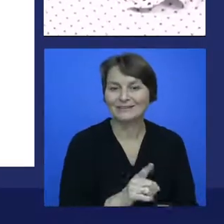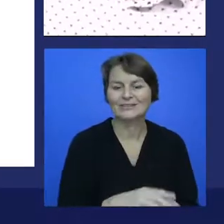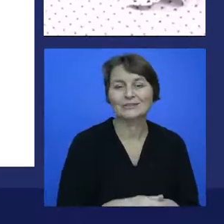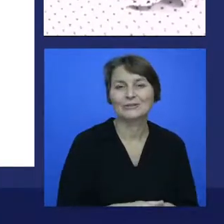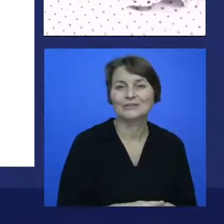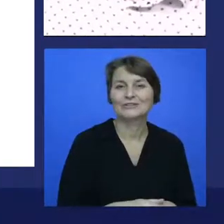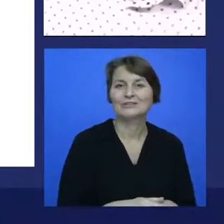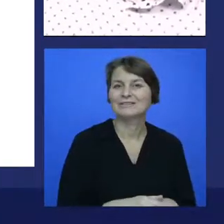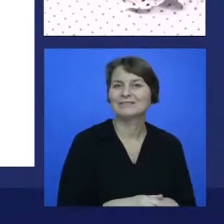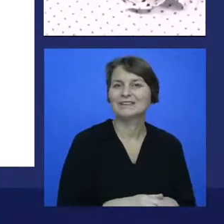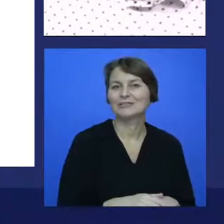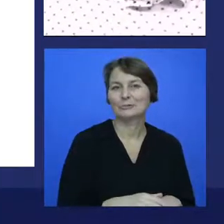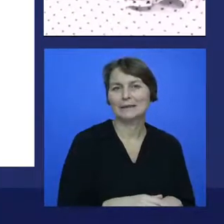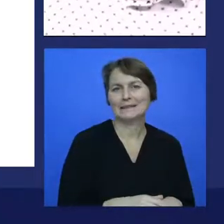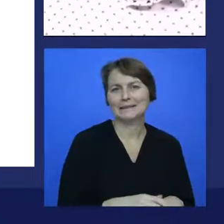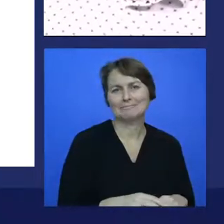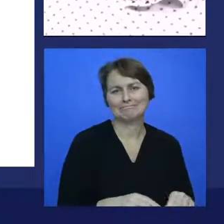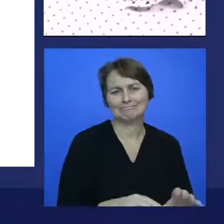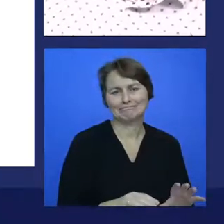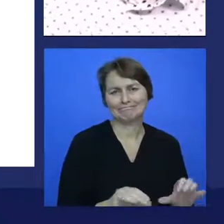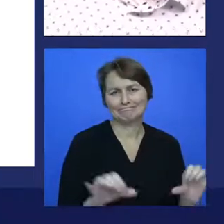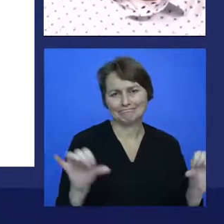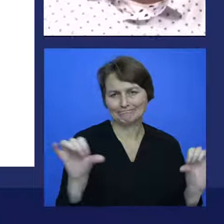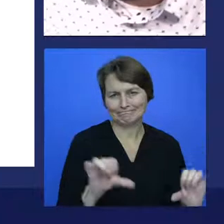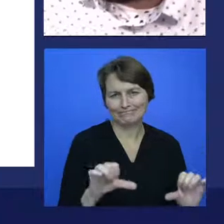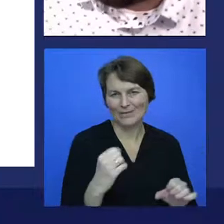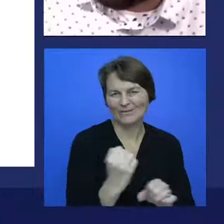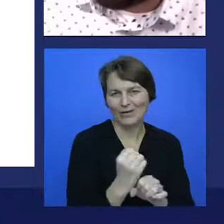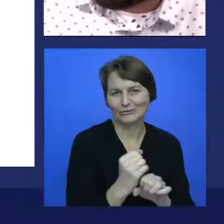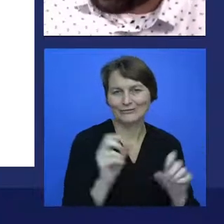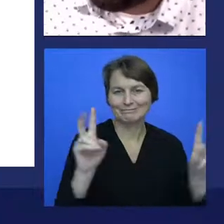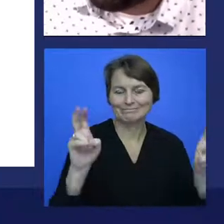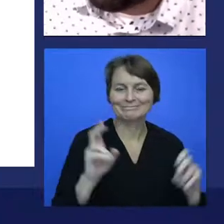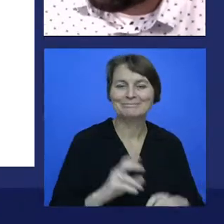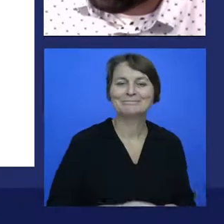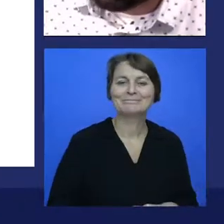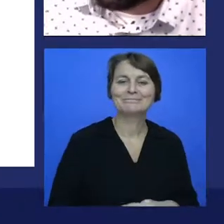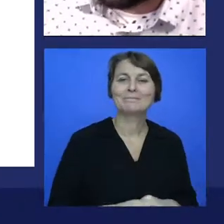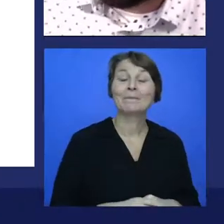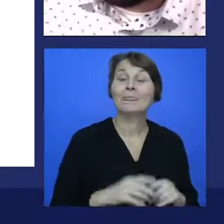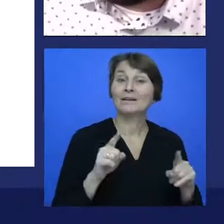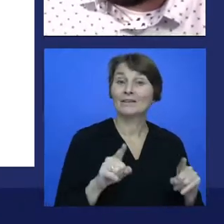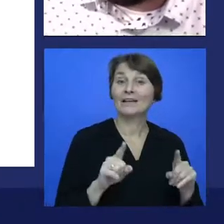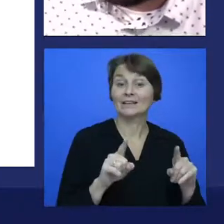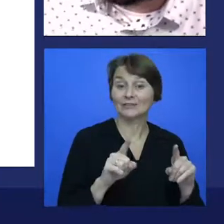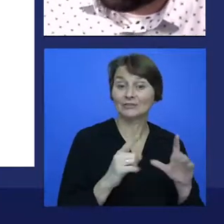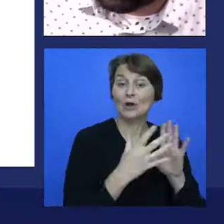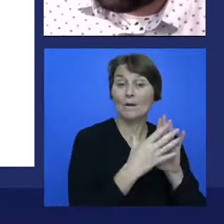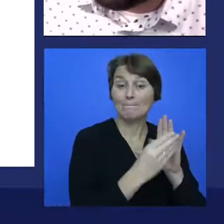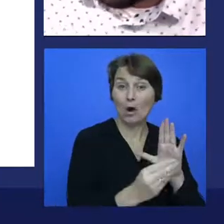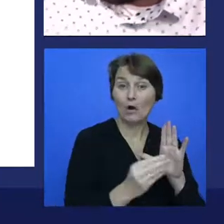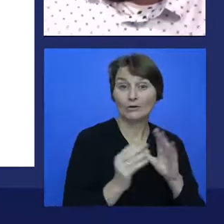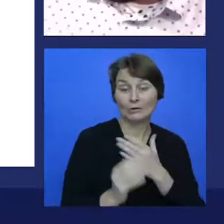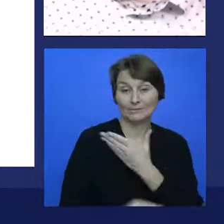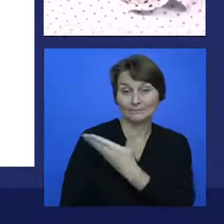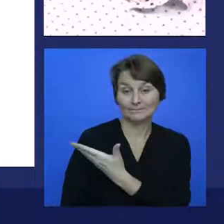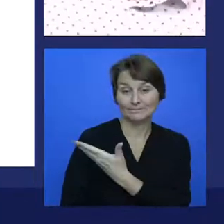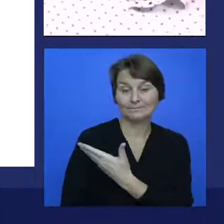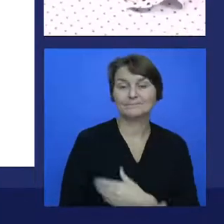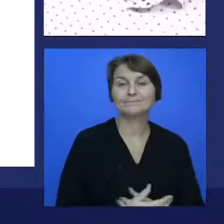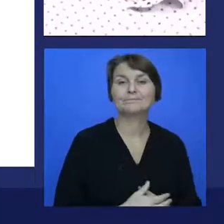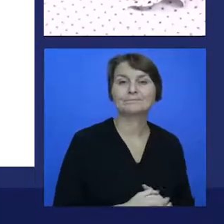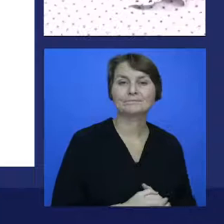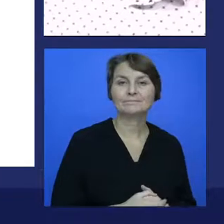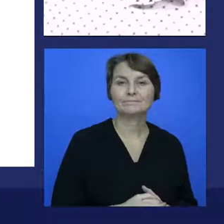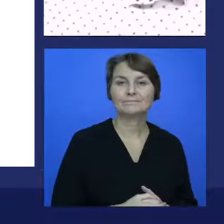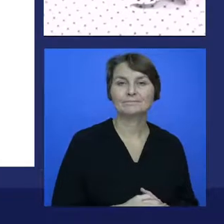in non-specific terms. Okay, notice that again, this is the model that we have, W transpose X plus B minus Y. And now what